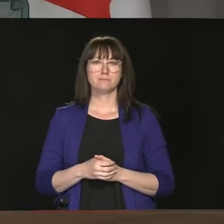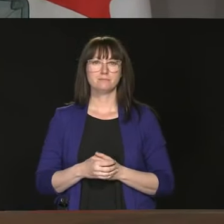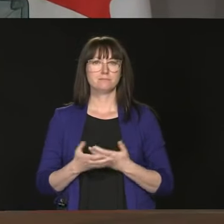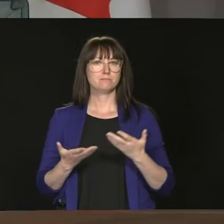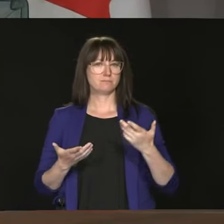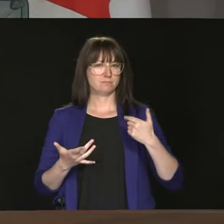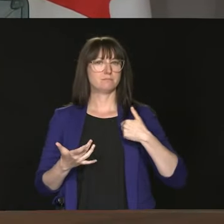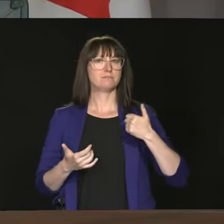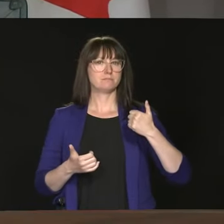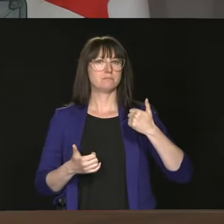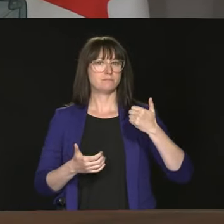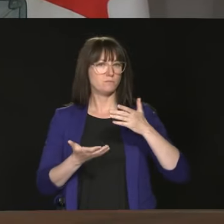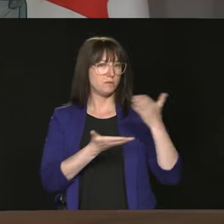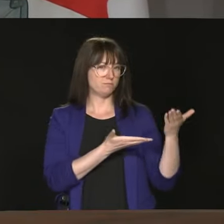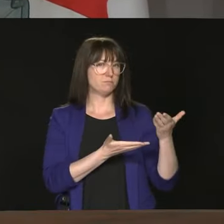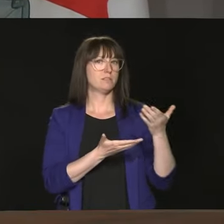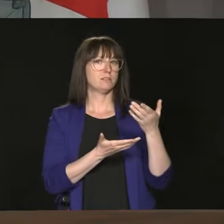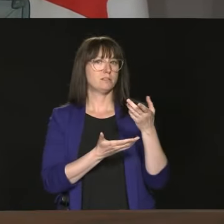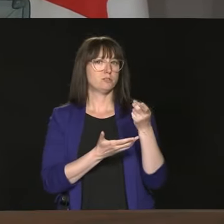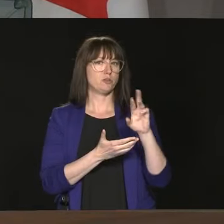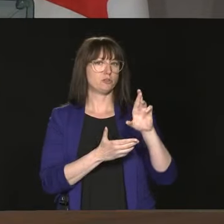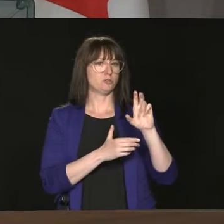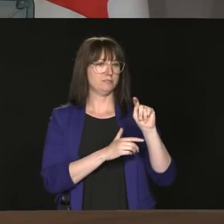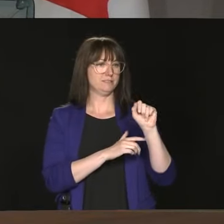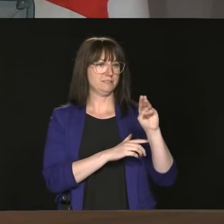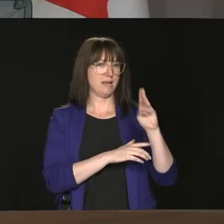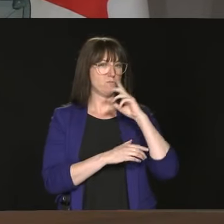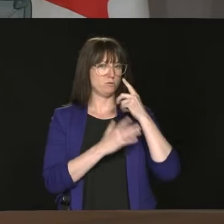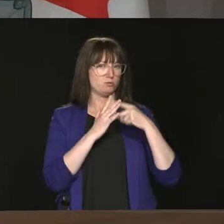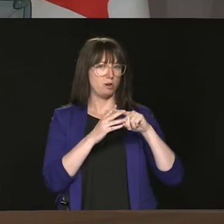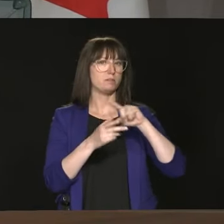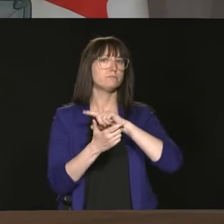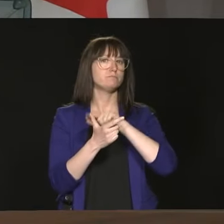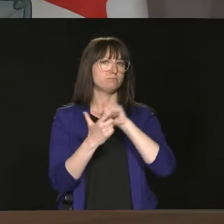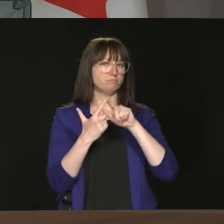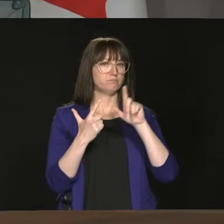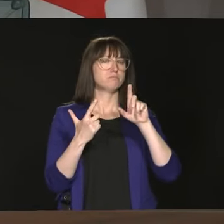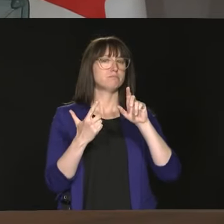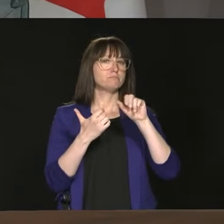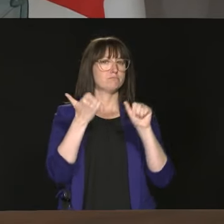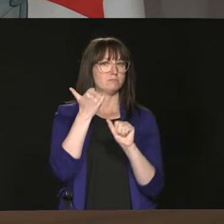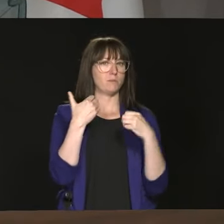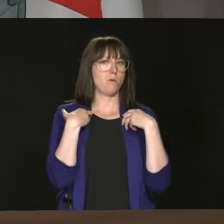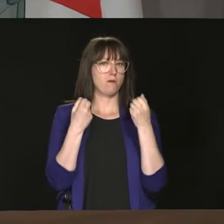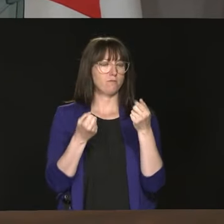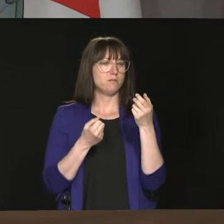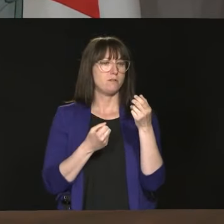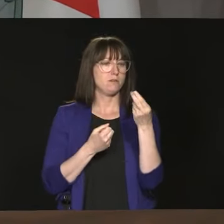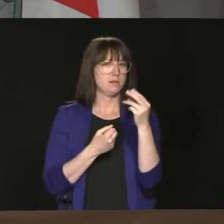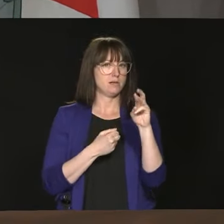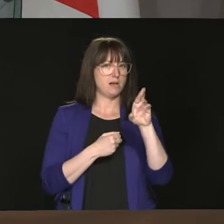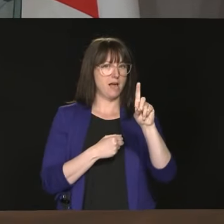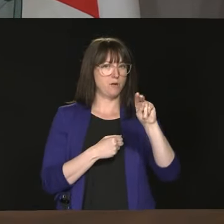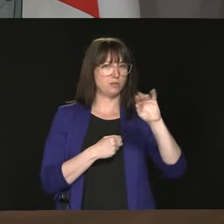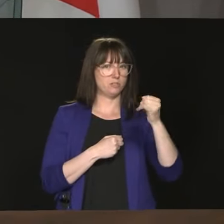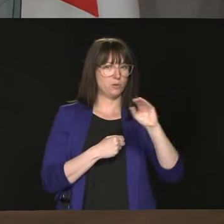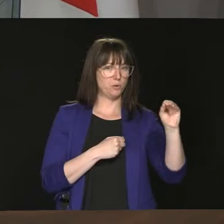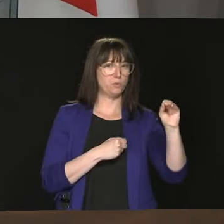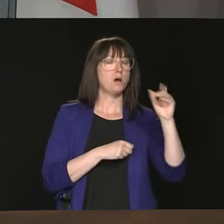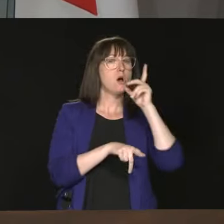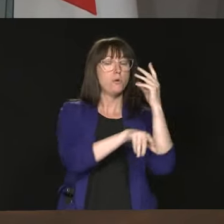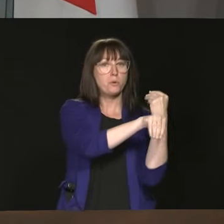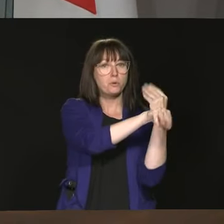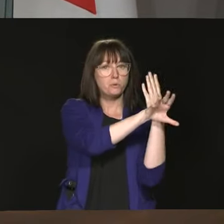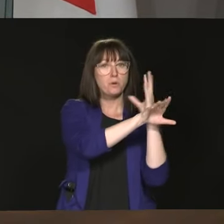Dr. Theresa Tam, the Deputy Chief Public Health Officer, Dr. Howard New, by video link, the Minister of Finance,